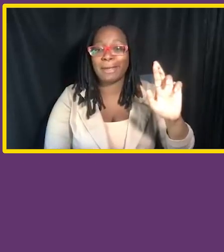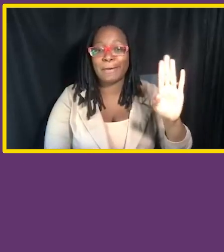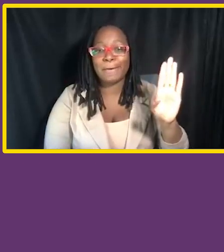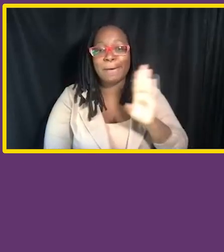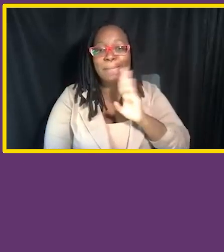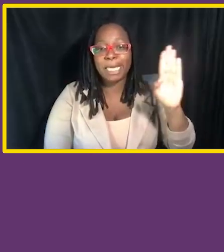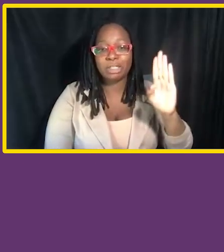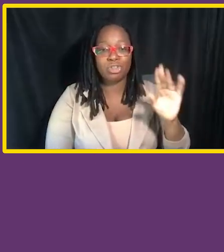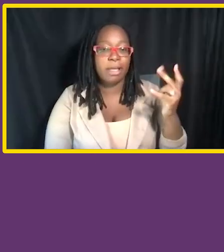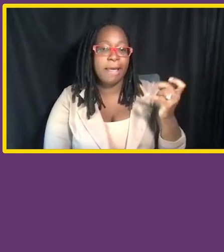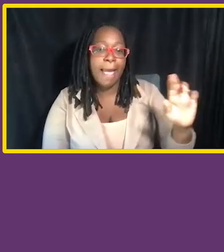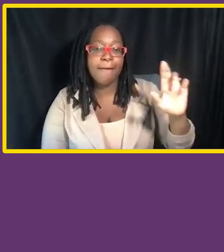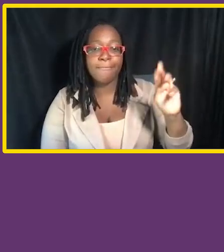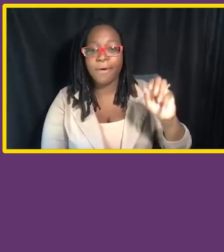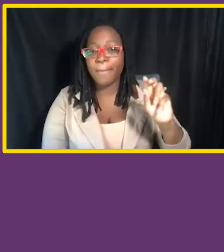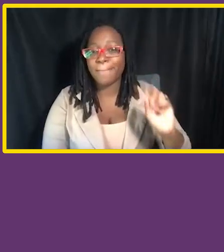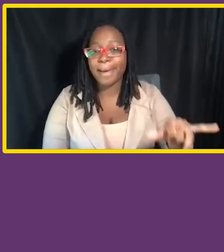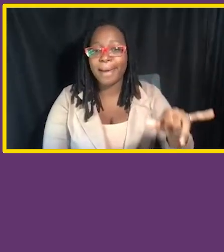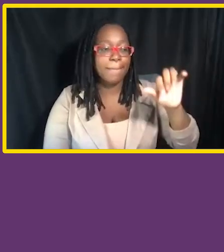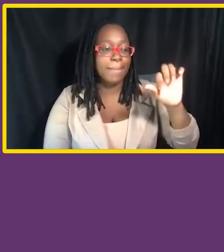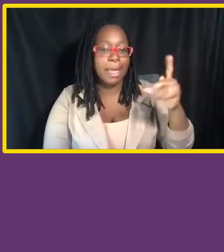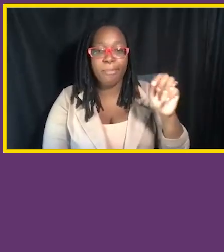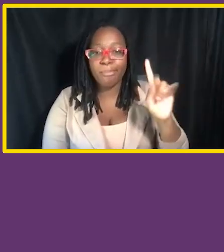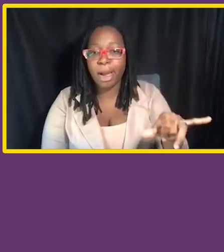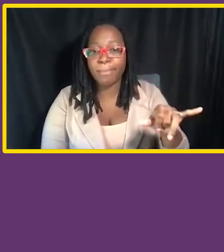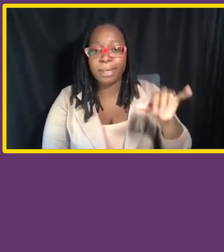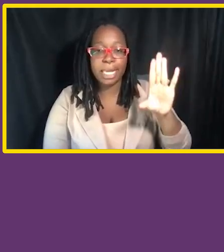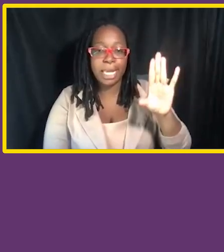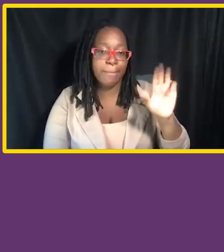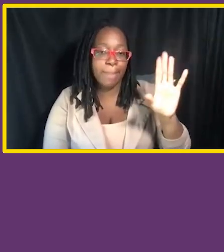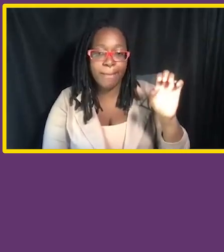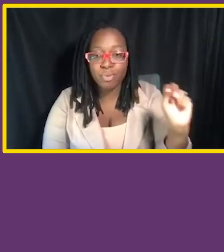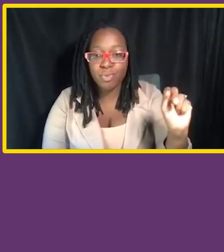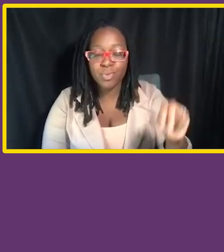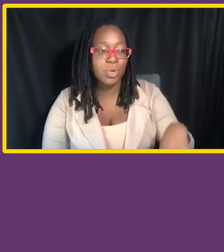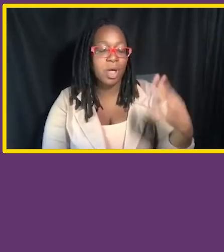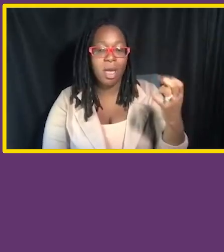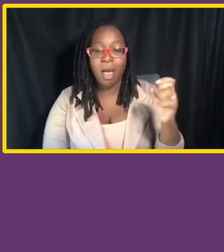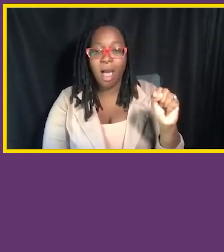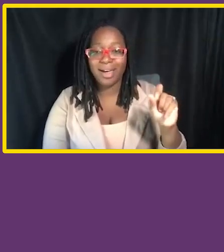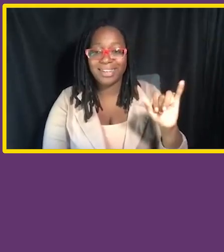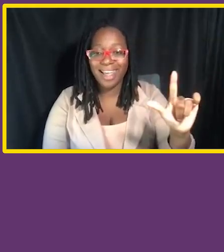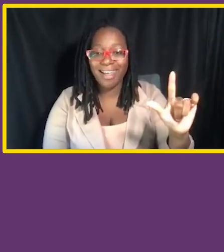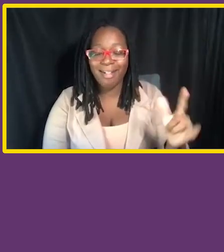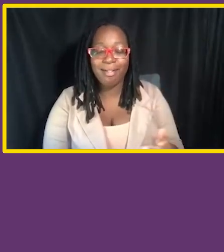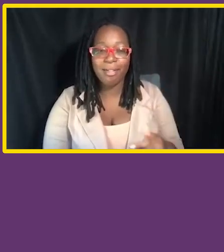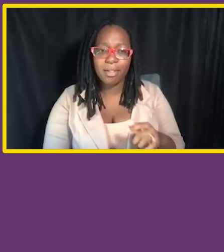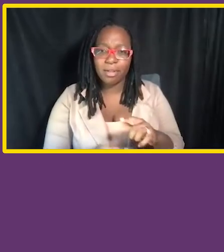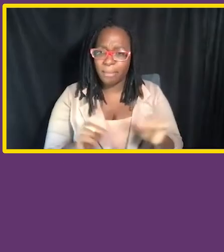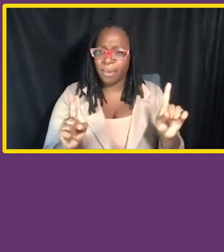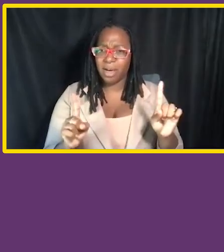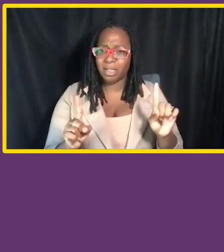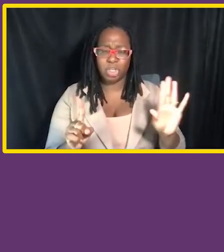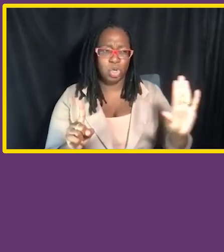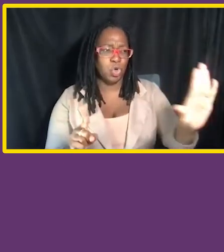property, creature, ape, baboon, whore, hot tail, thing. She said, but my description cannot fit your